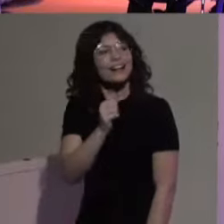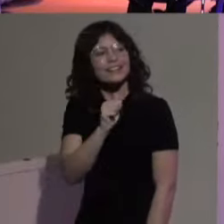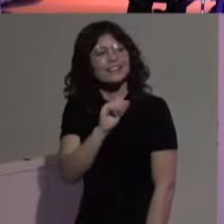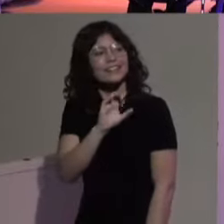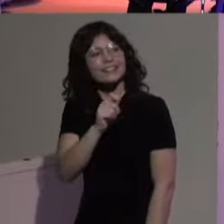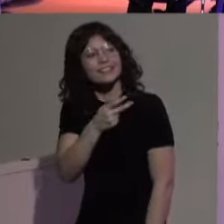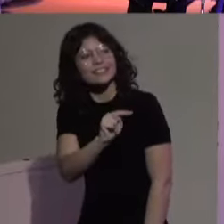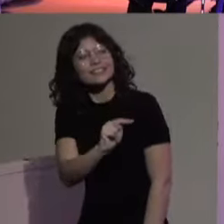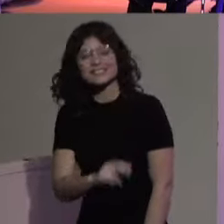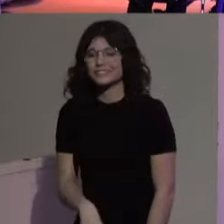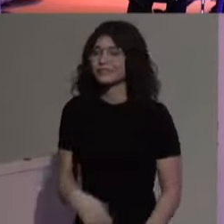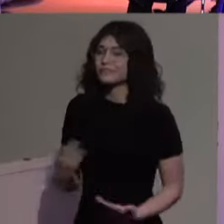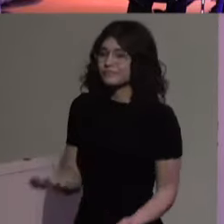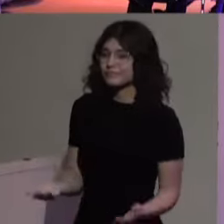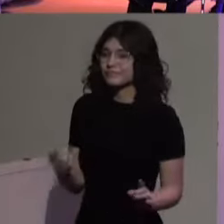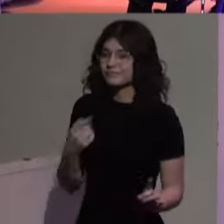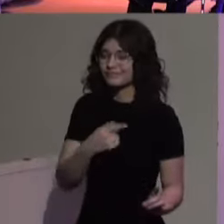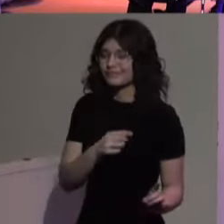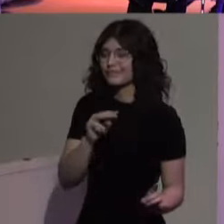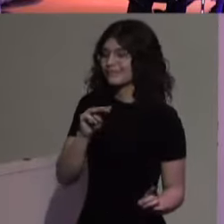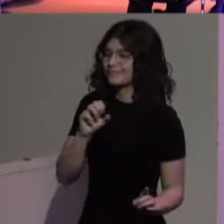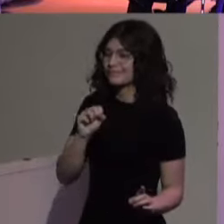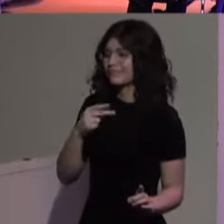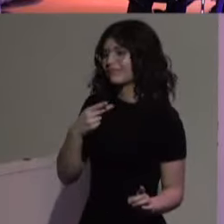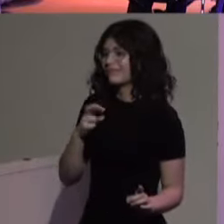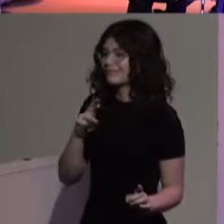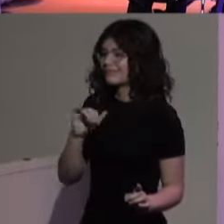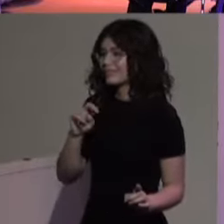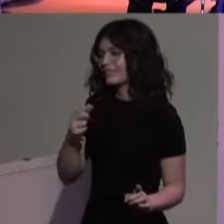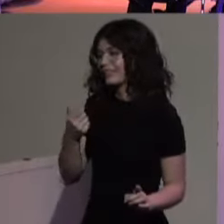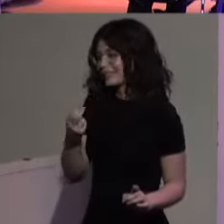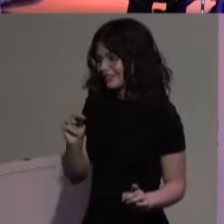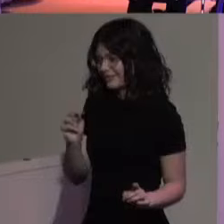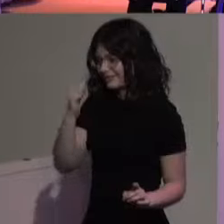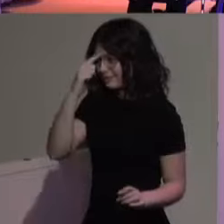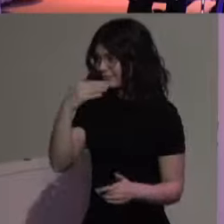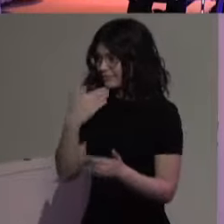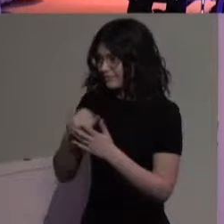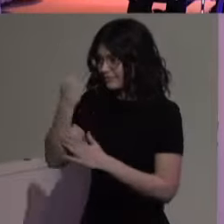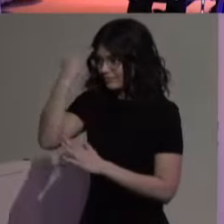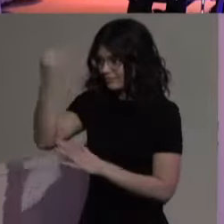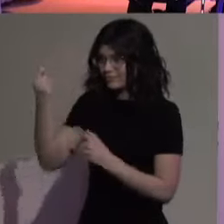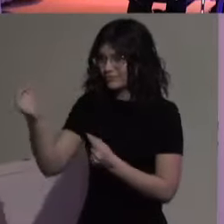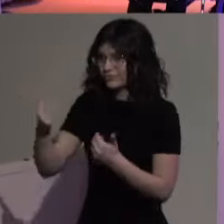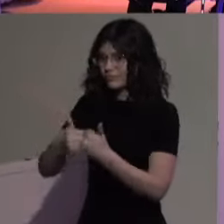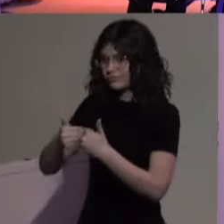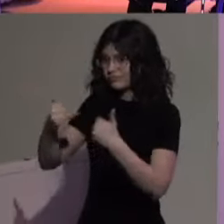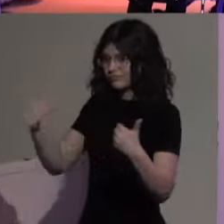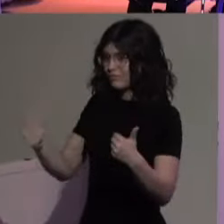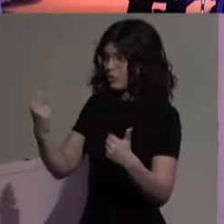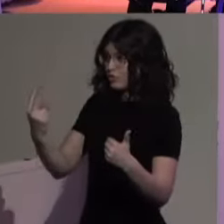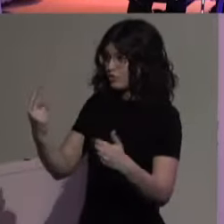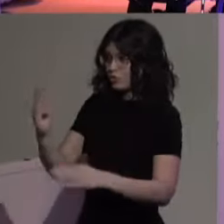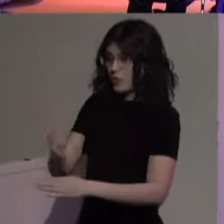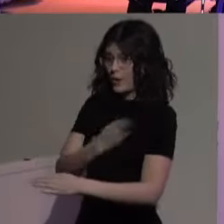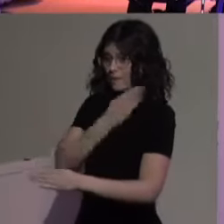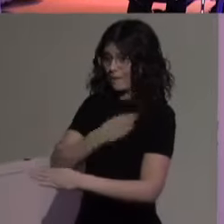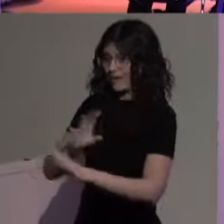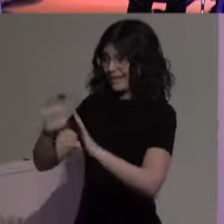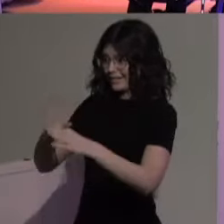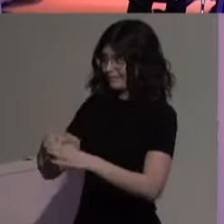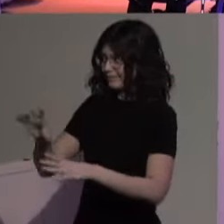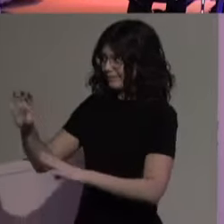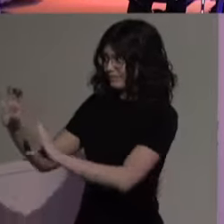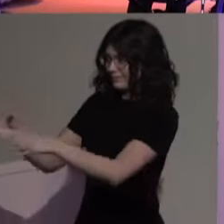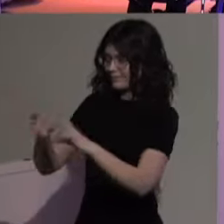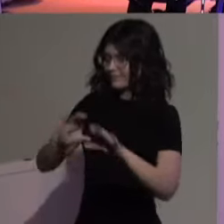Ms. Harrison thought it would be a good idea to split us into two bands. One